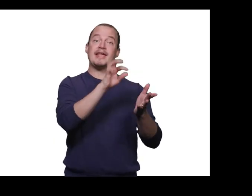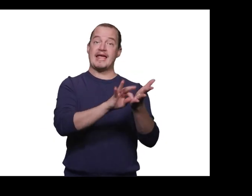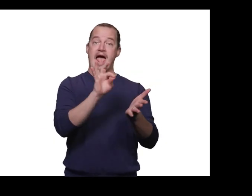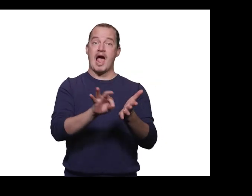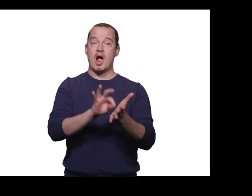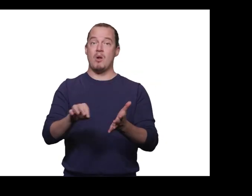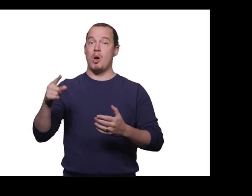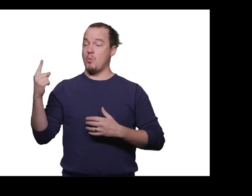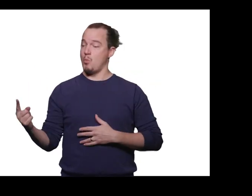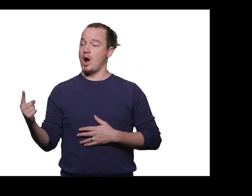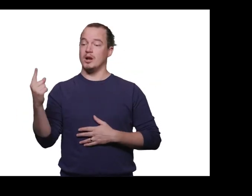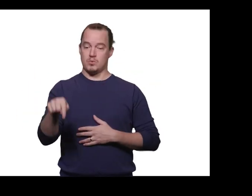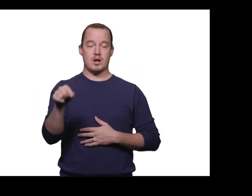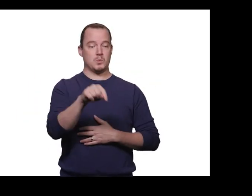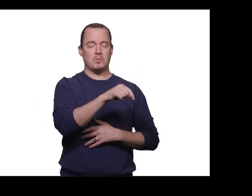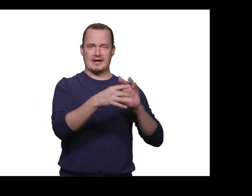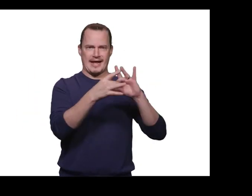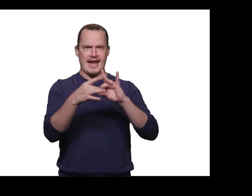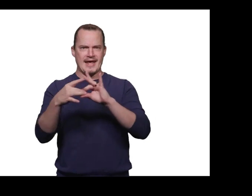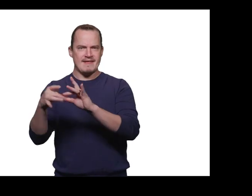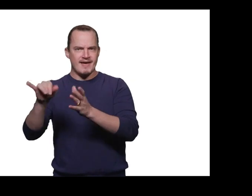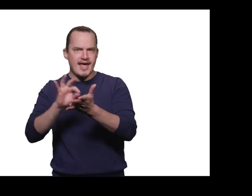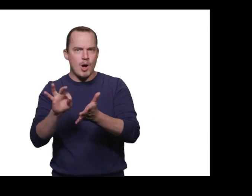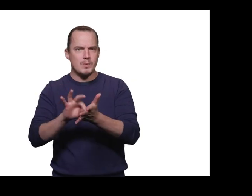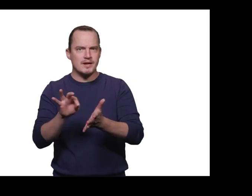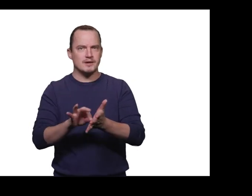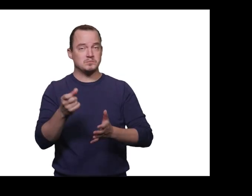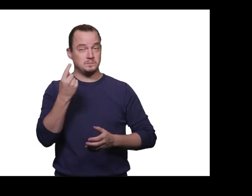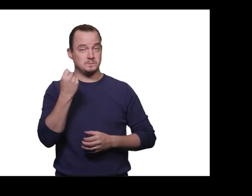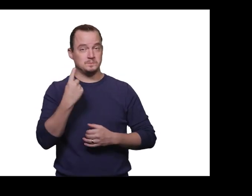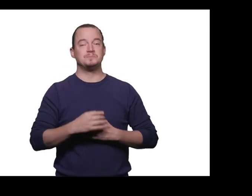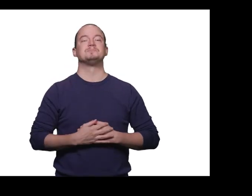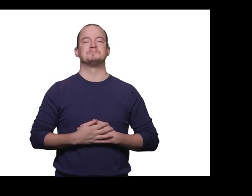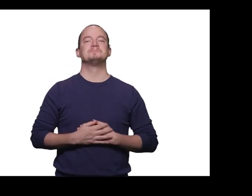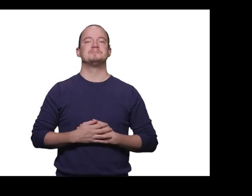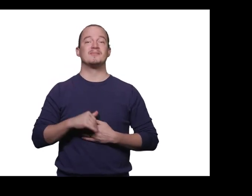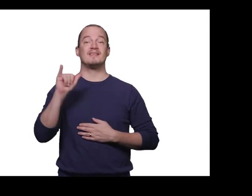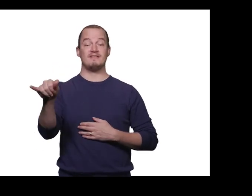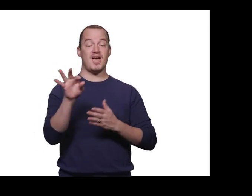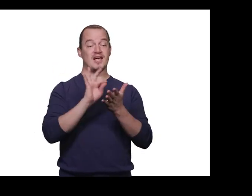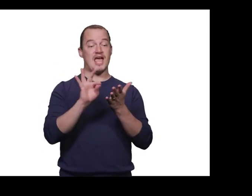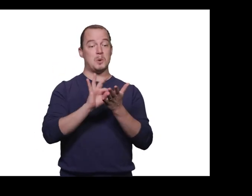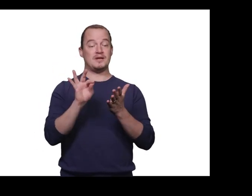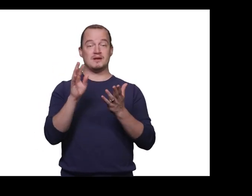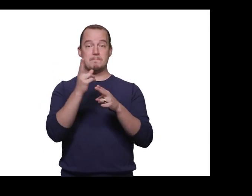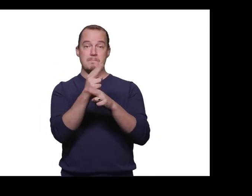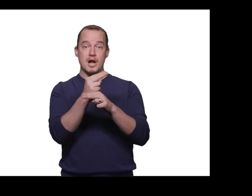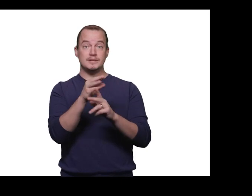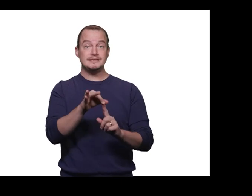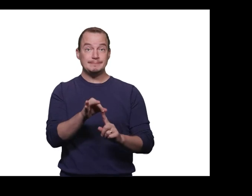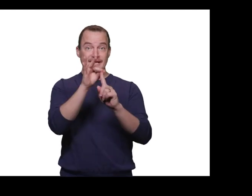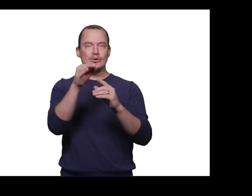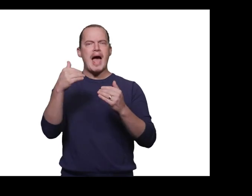counting bunny to give us one-to-one correspondence when we are counting. This